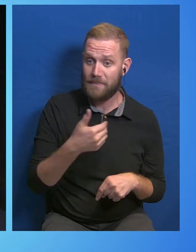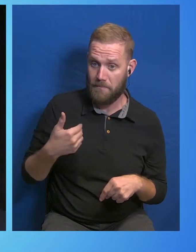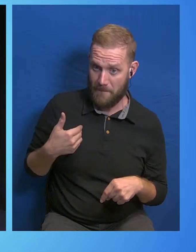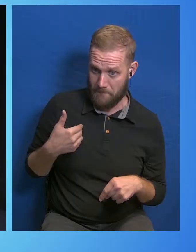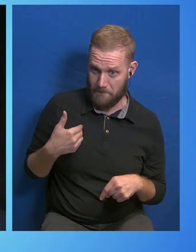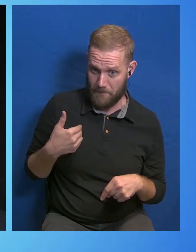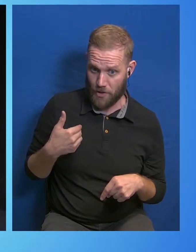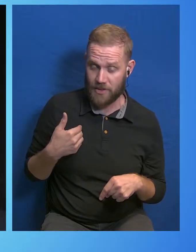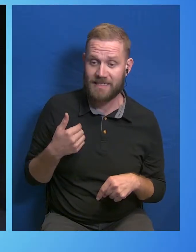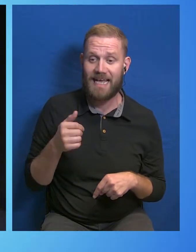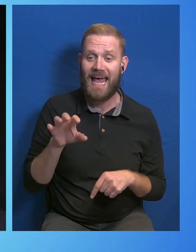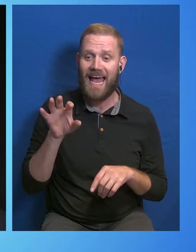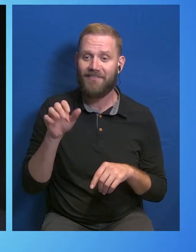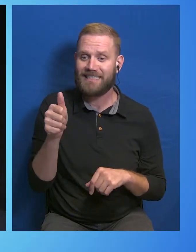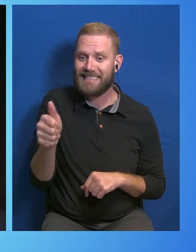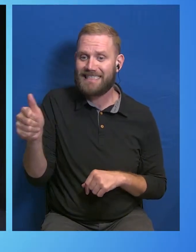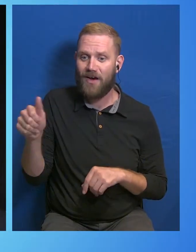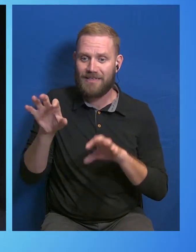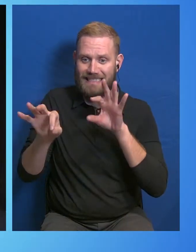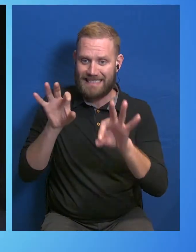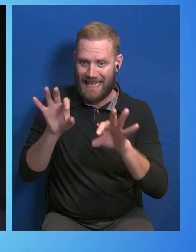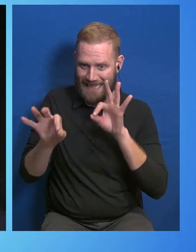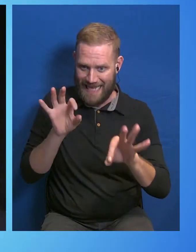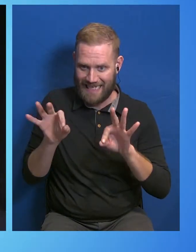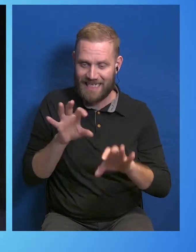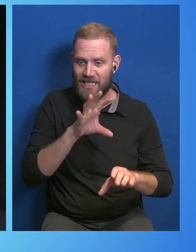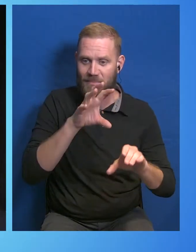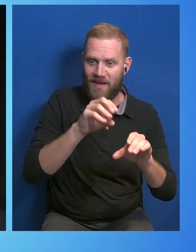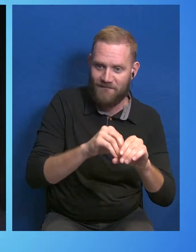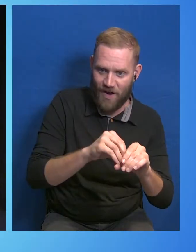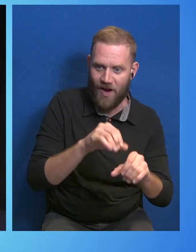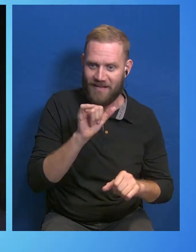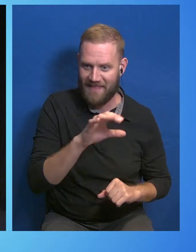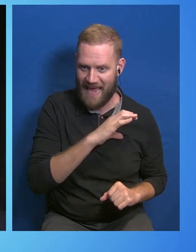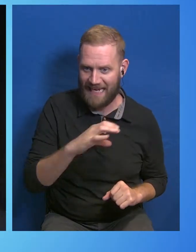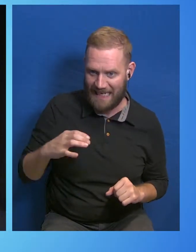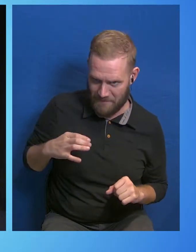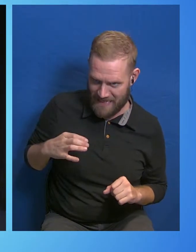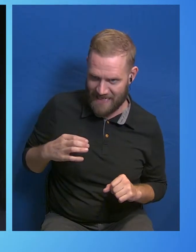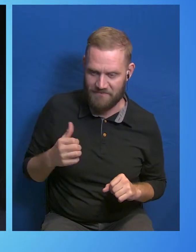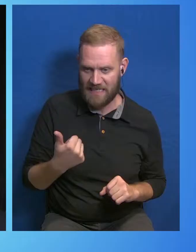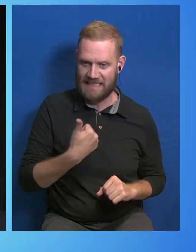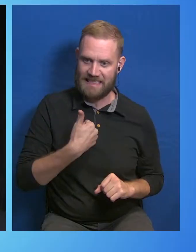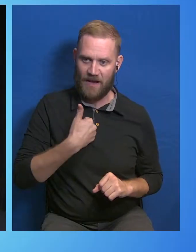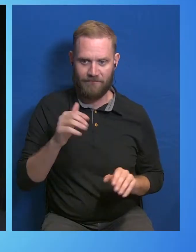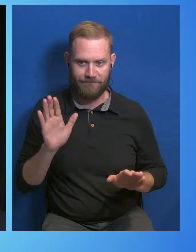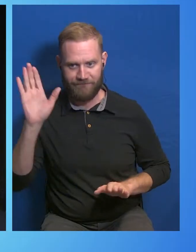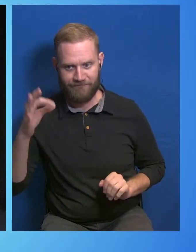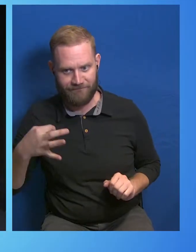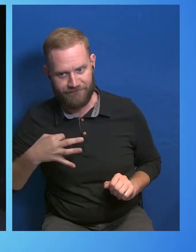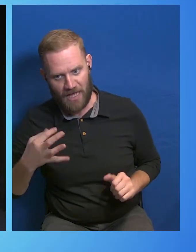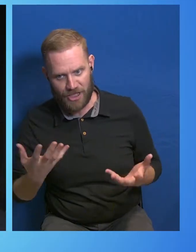have self-selected to be on the Finance Committee. Correct. So, yeah.